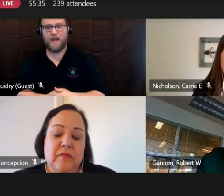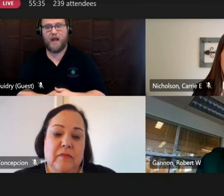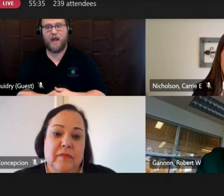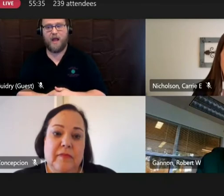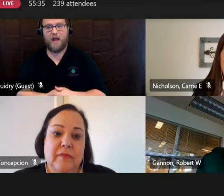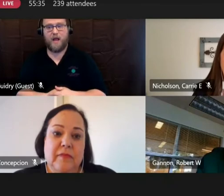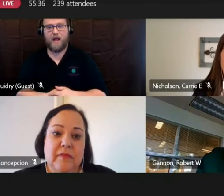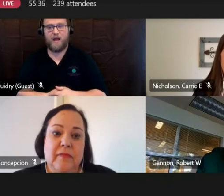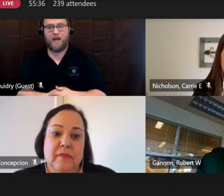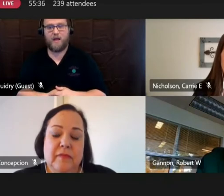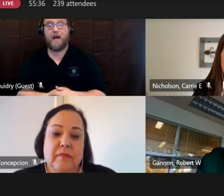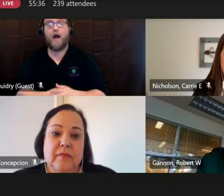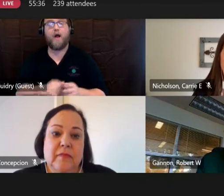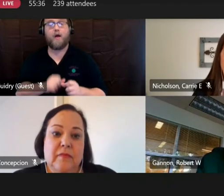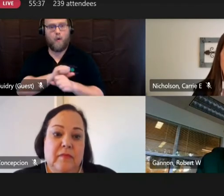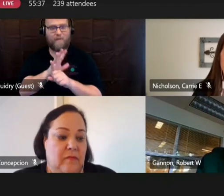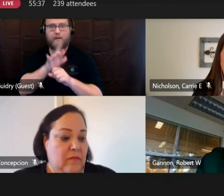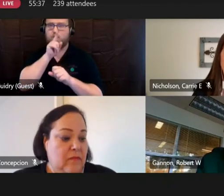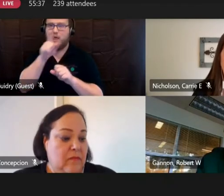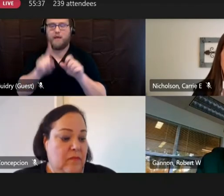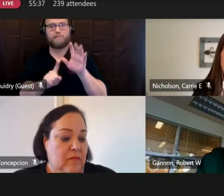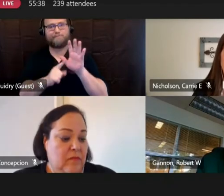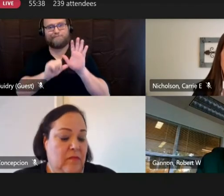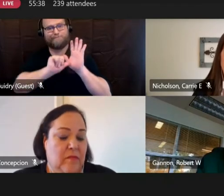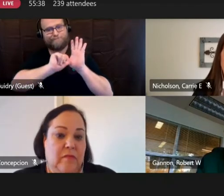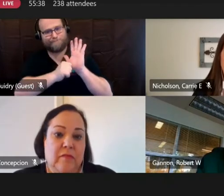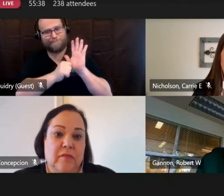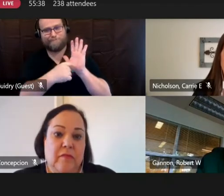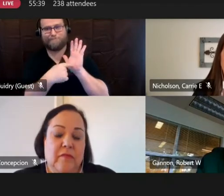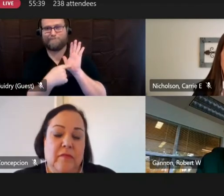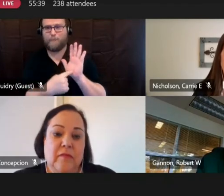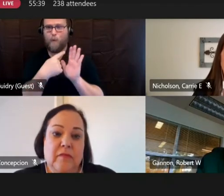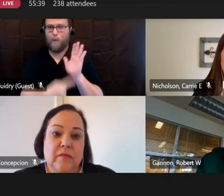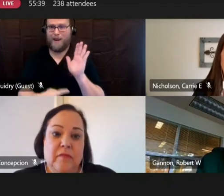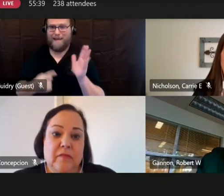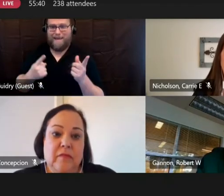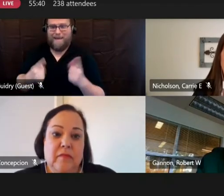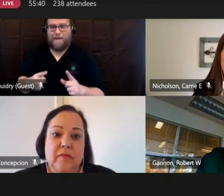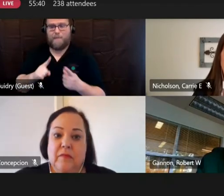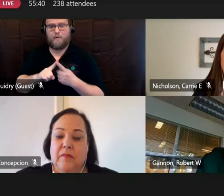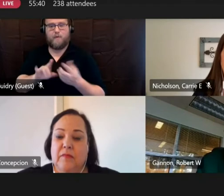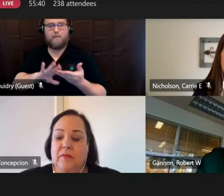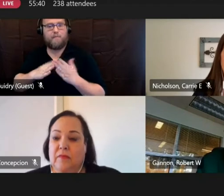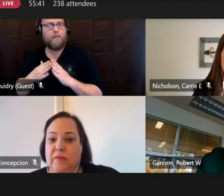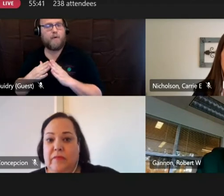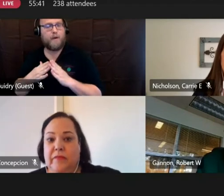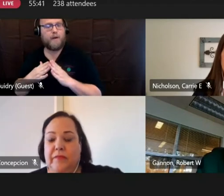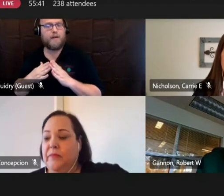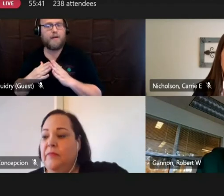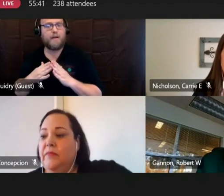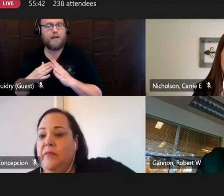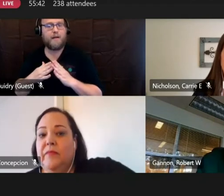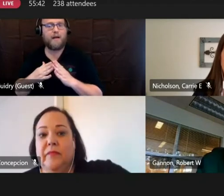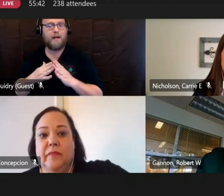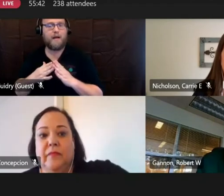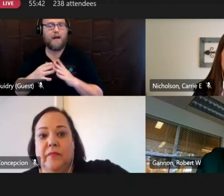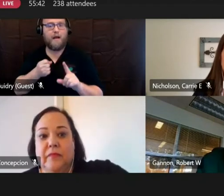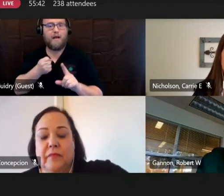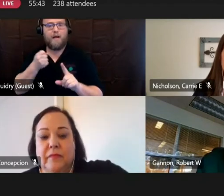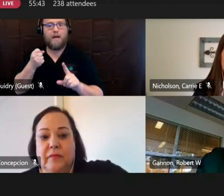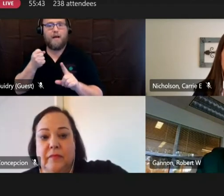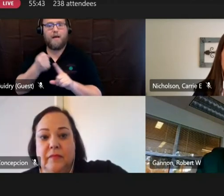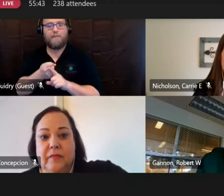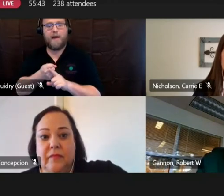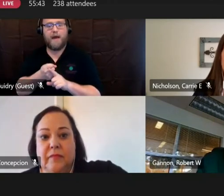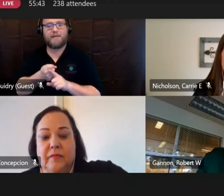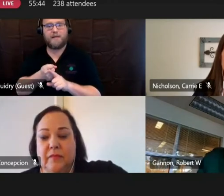within COVID about what is happening to communities that are impacted by not having access to information.